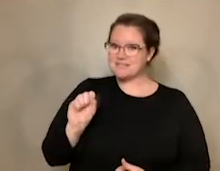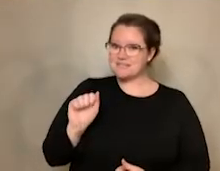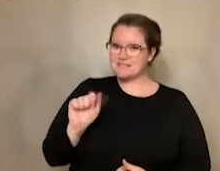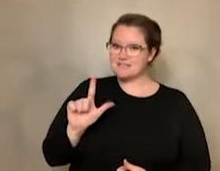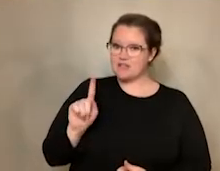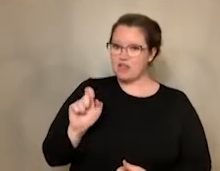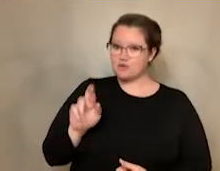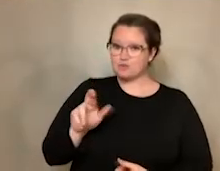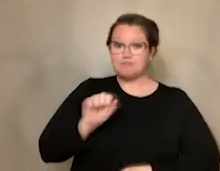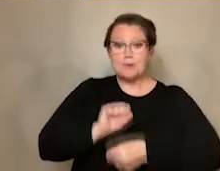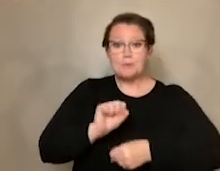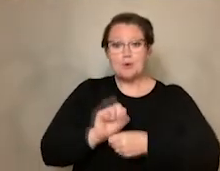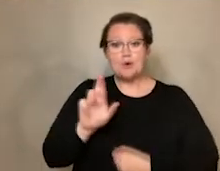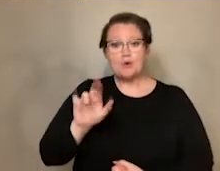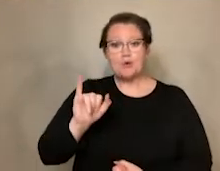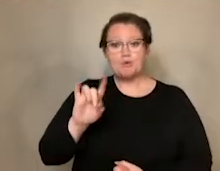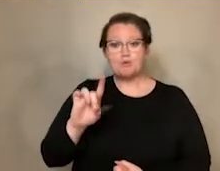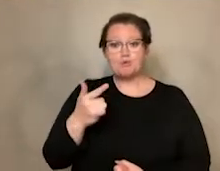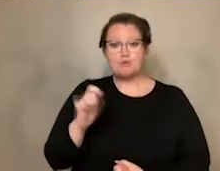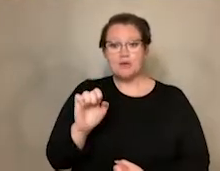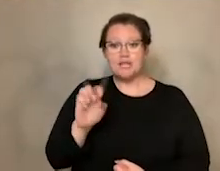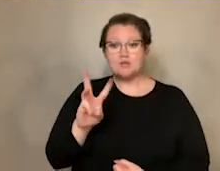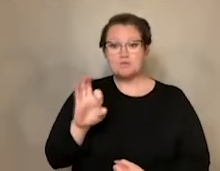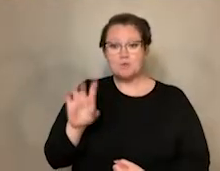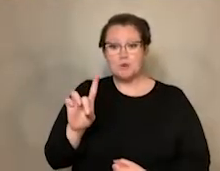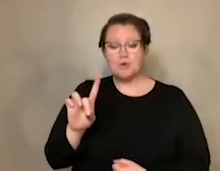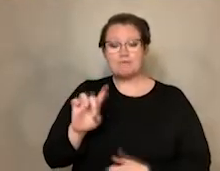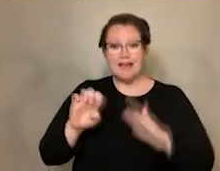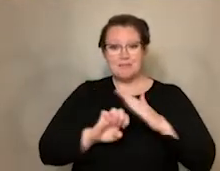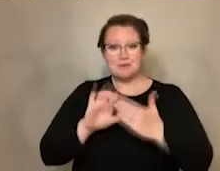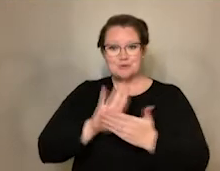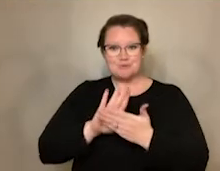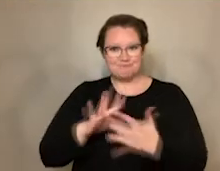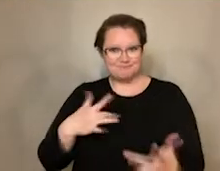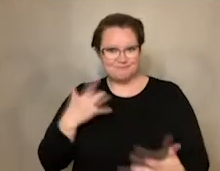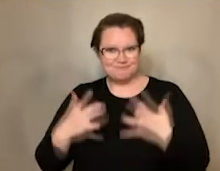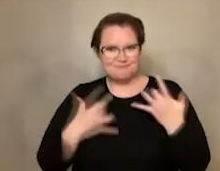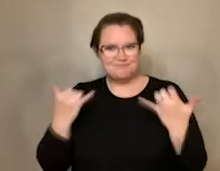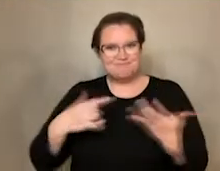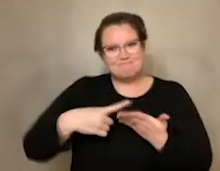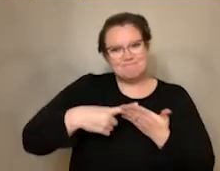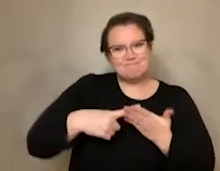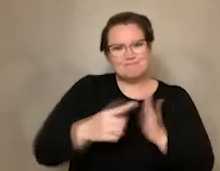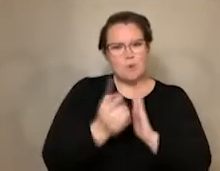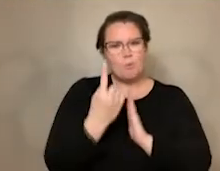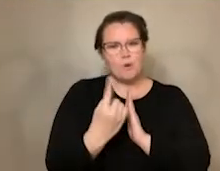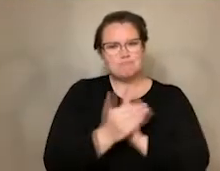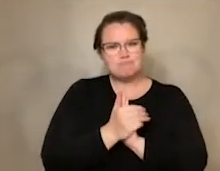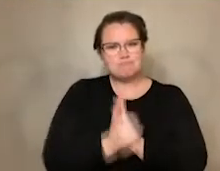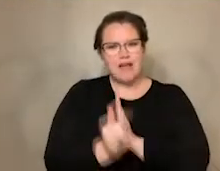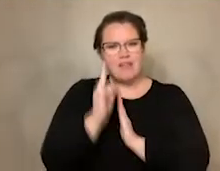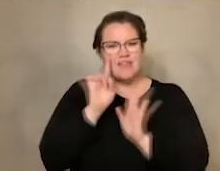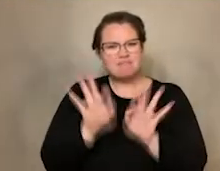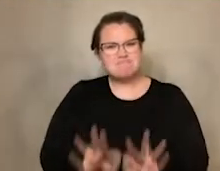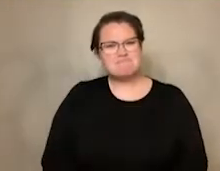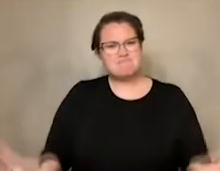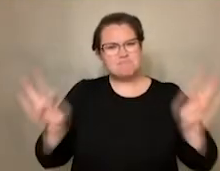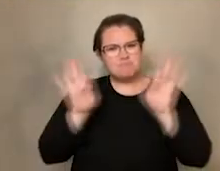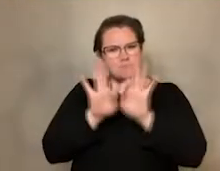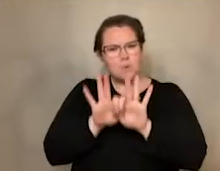butterfly. Have you guys been seeing these butterflies outside? Now that it's spring, you should be seeing butterflies